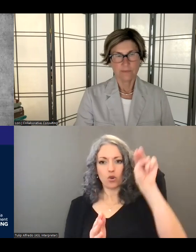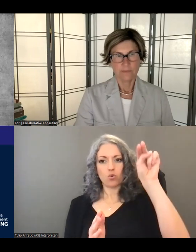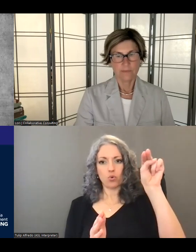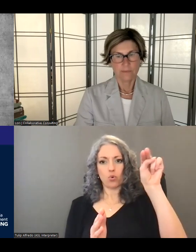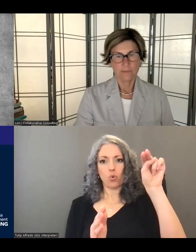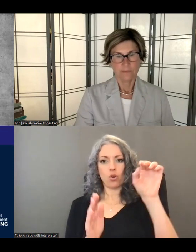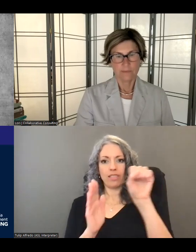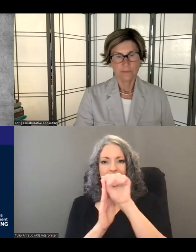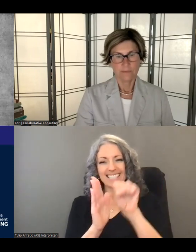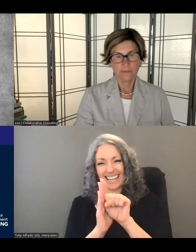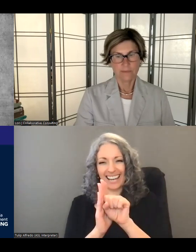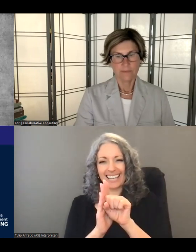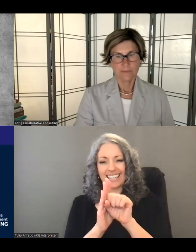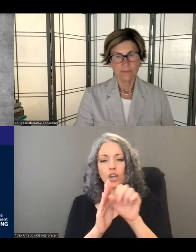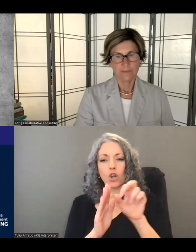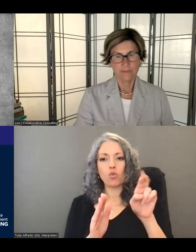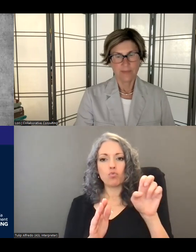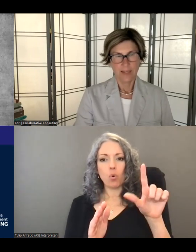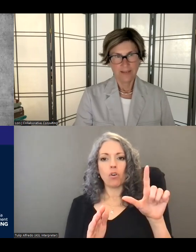more suburban and rural counties.